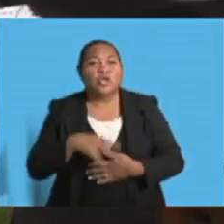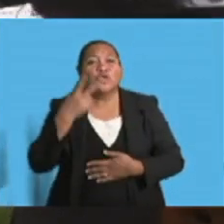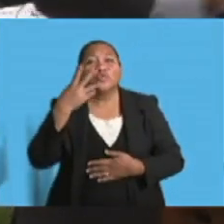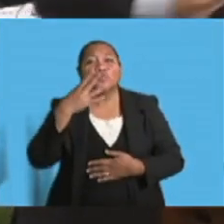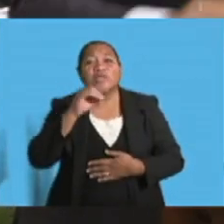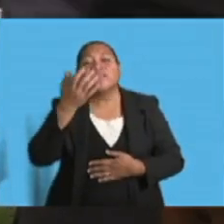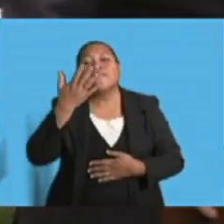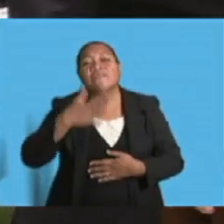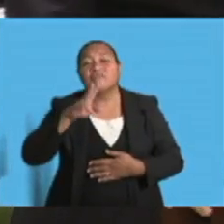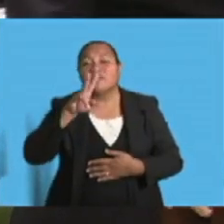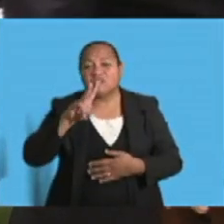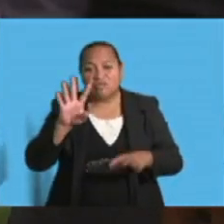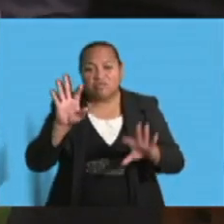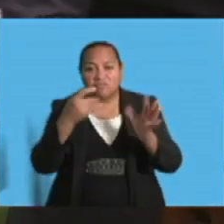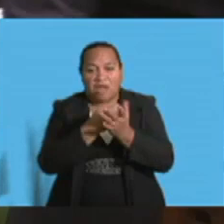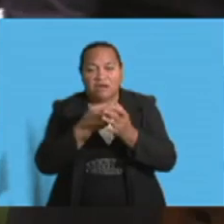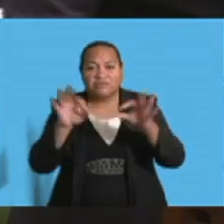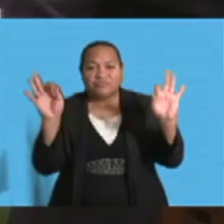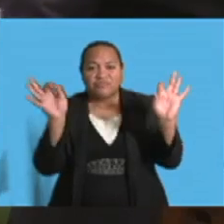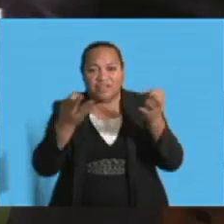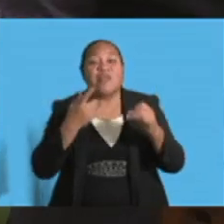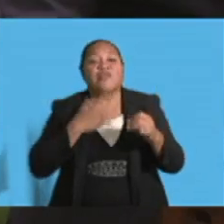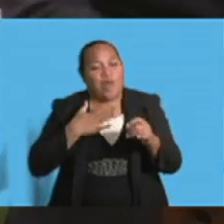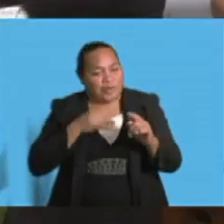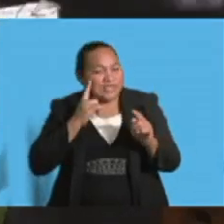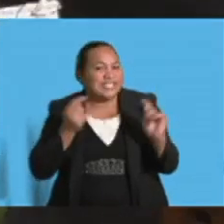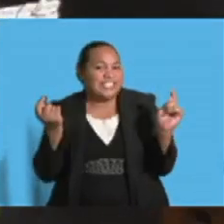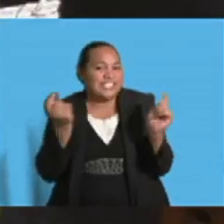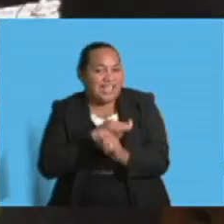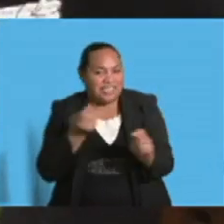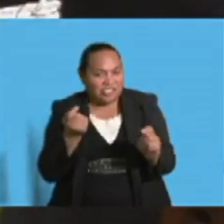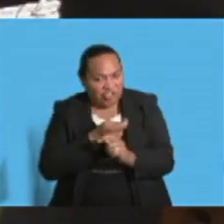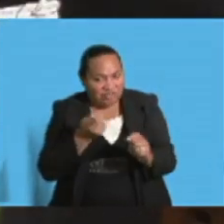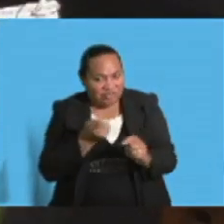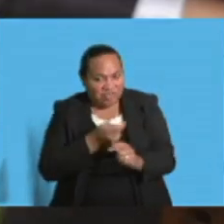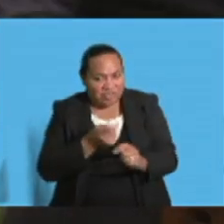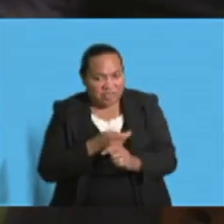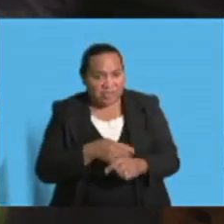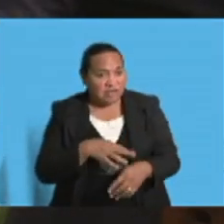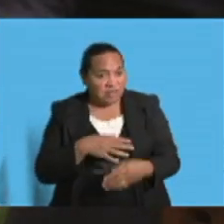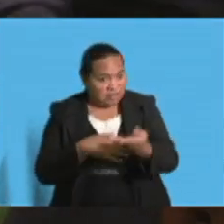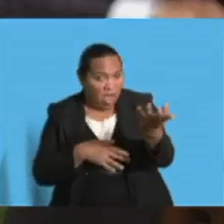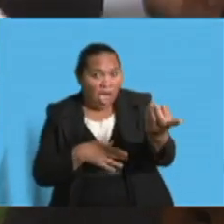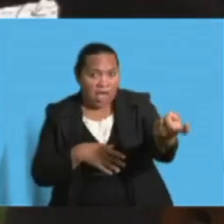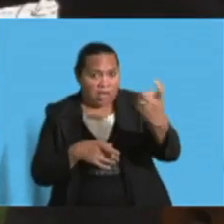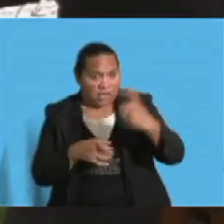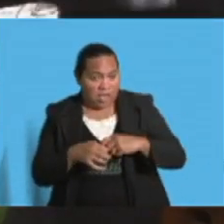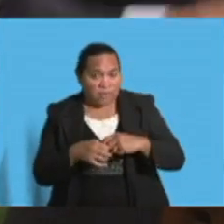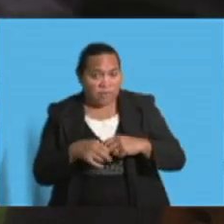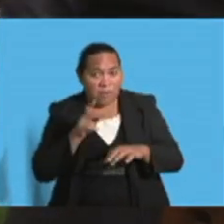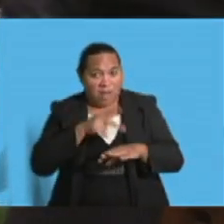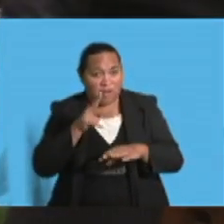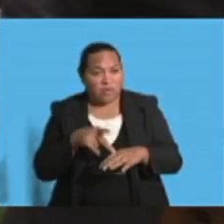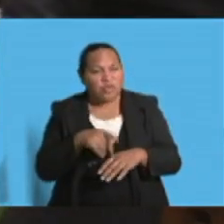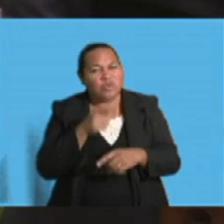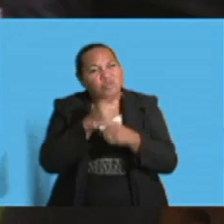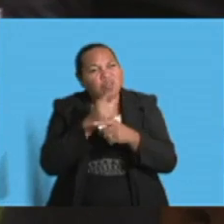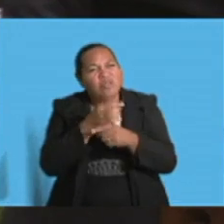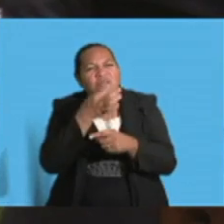2052, no money. That's why the reforms are carried out. And they're coming here to this Parliament, Madam Speaker, and speaking for a few hundred